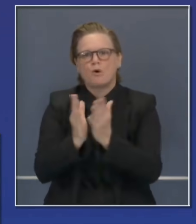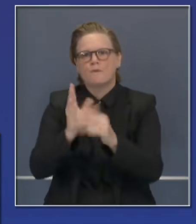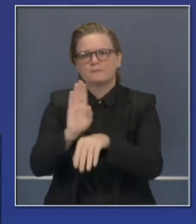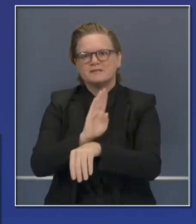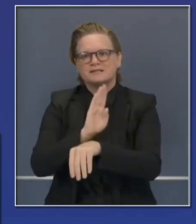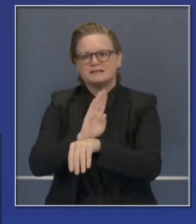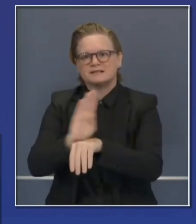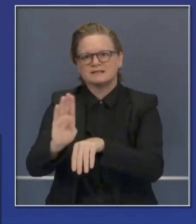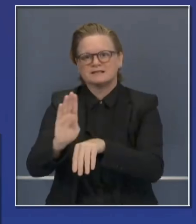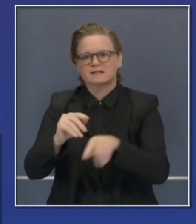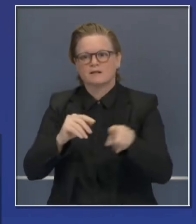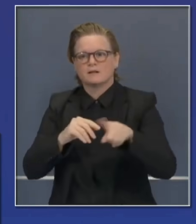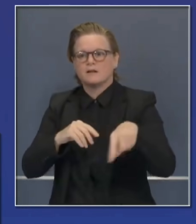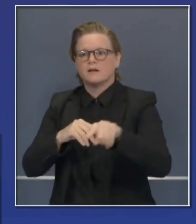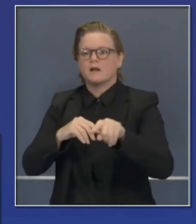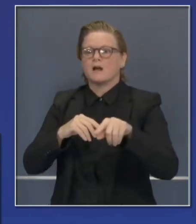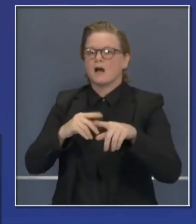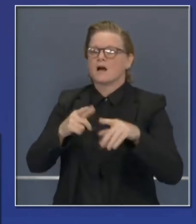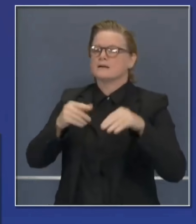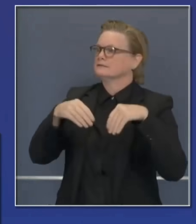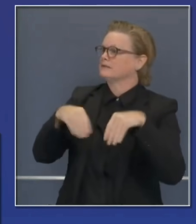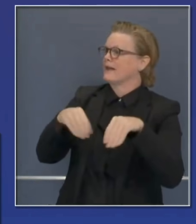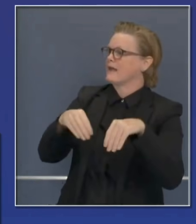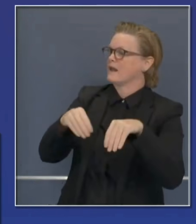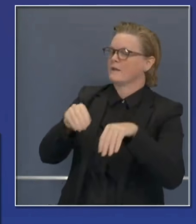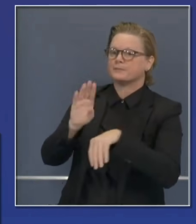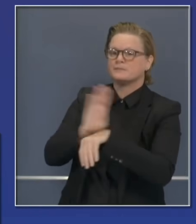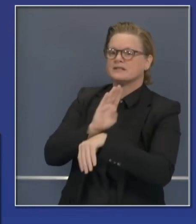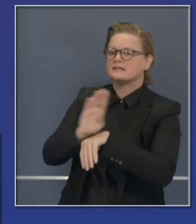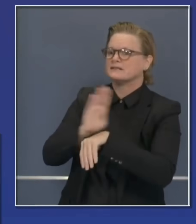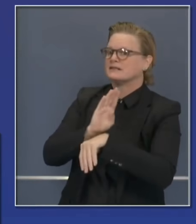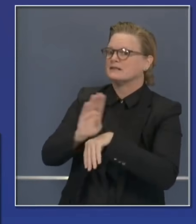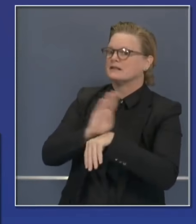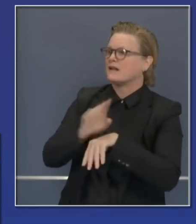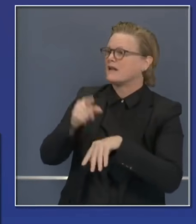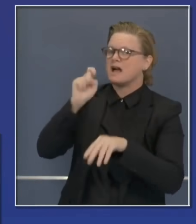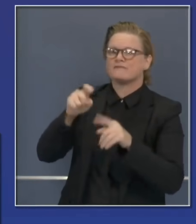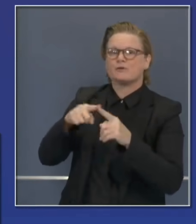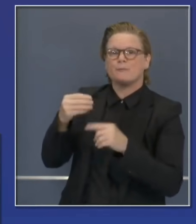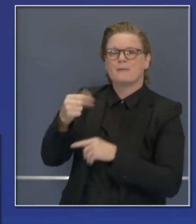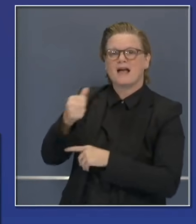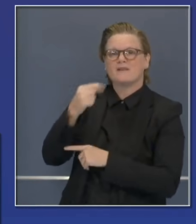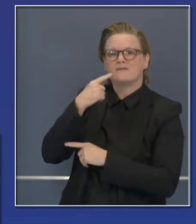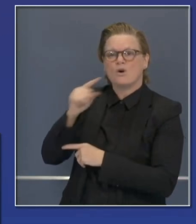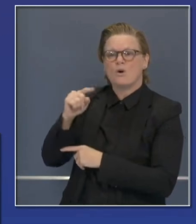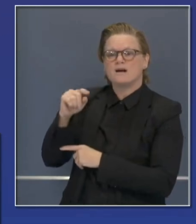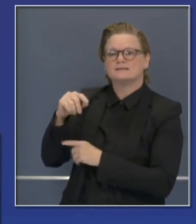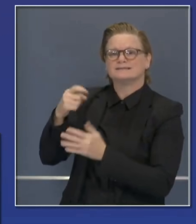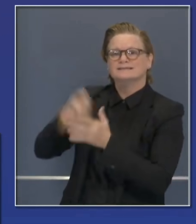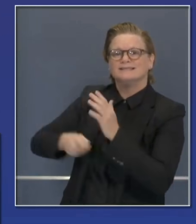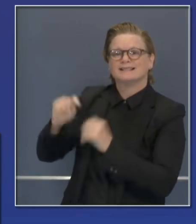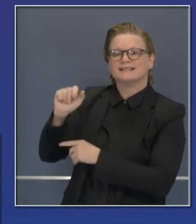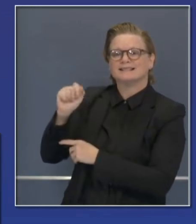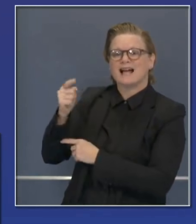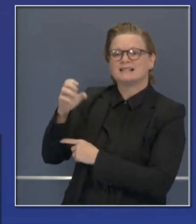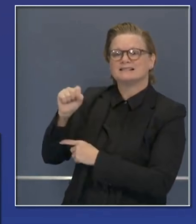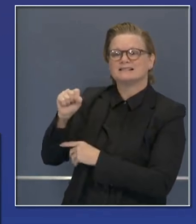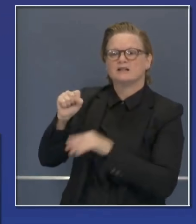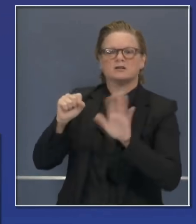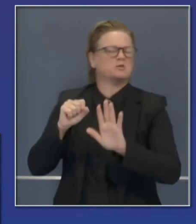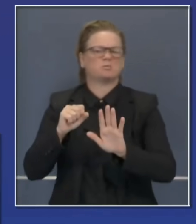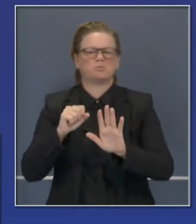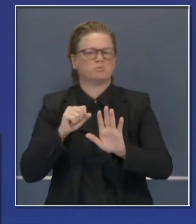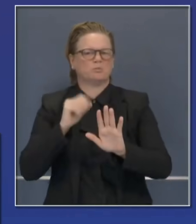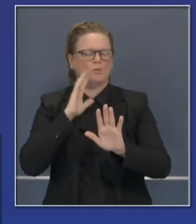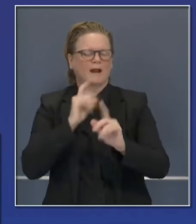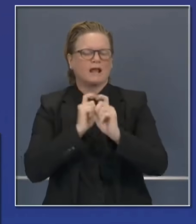owe sales taxes in this first line, up to $1 million of sales tax that is owed, to get a 3-month extension, in